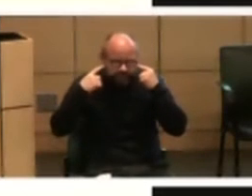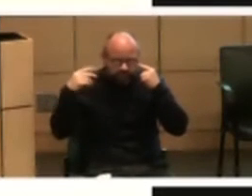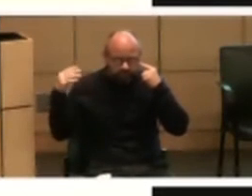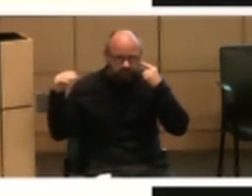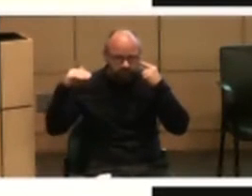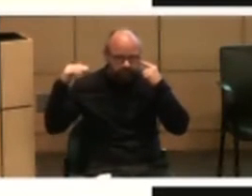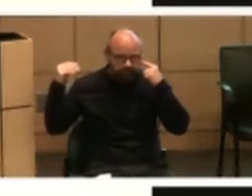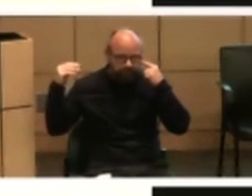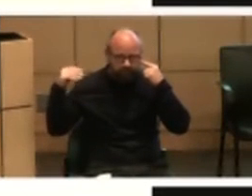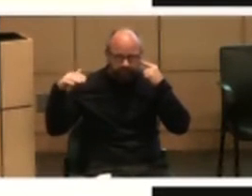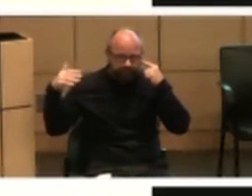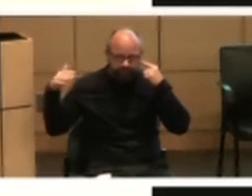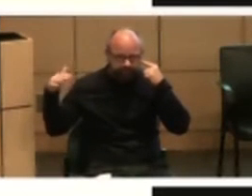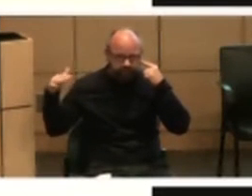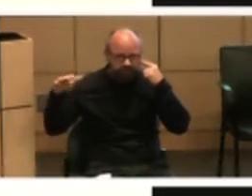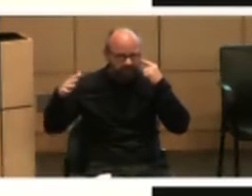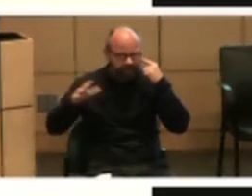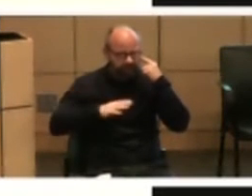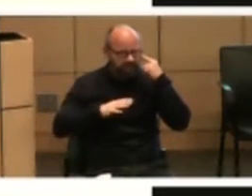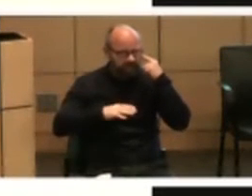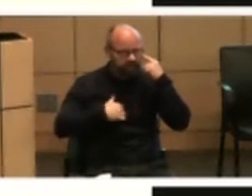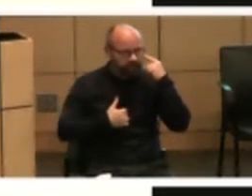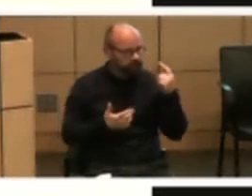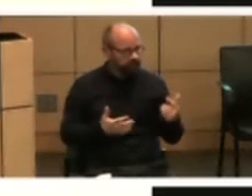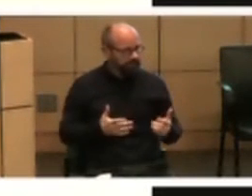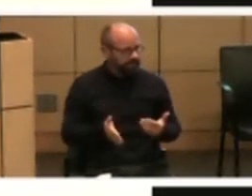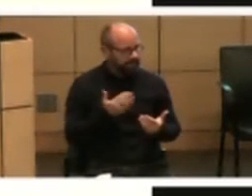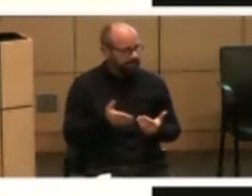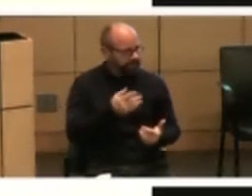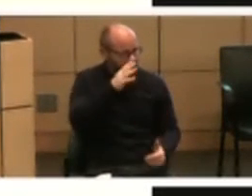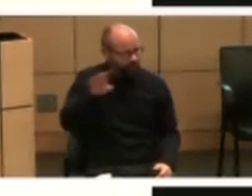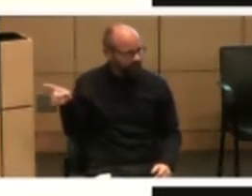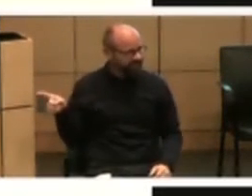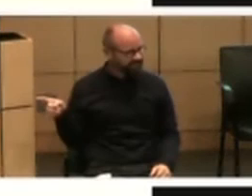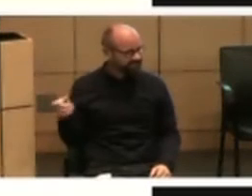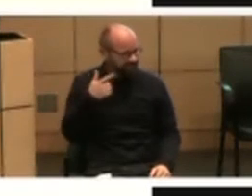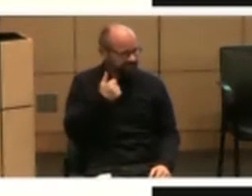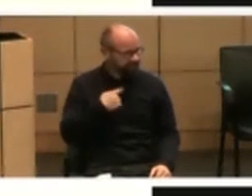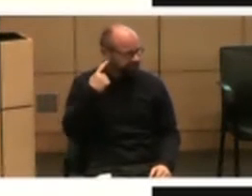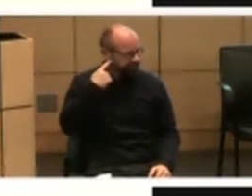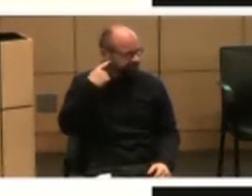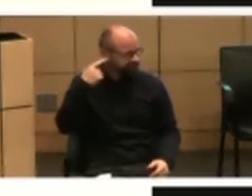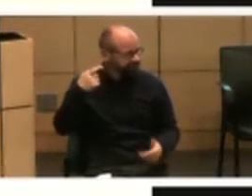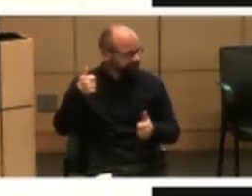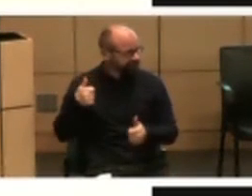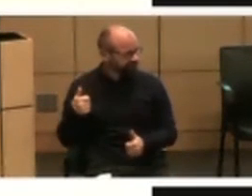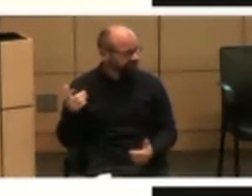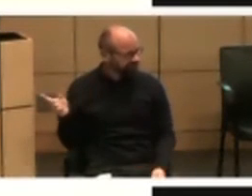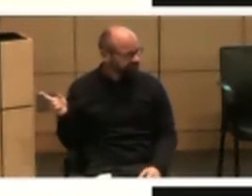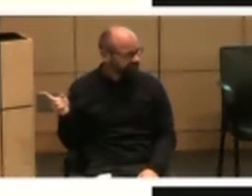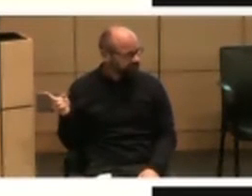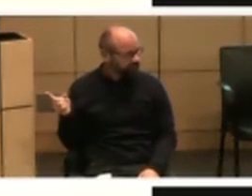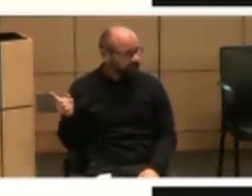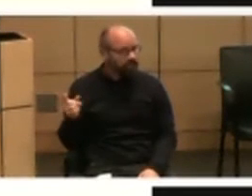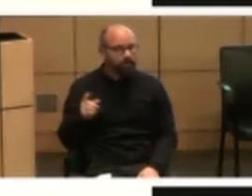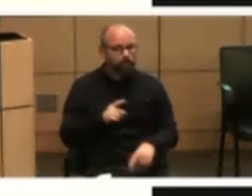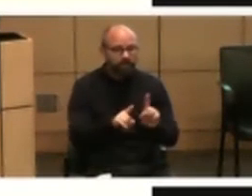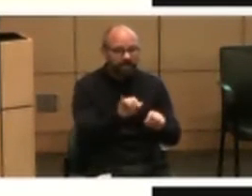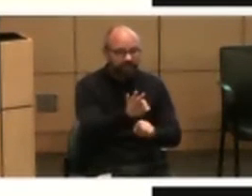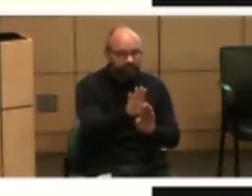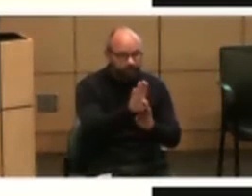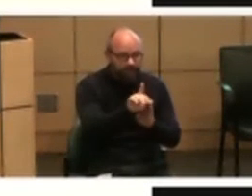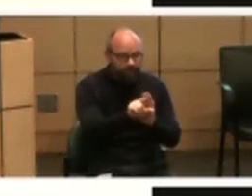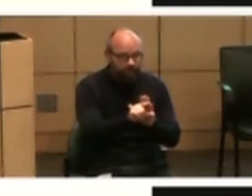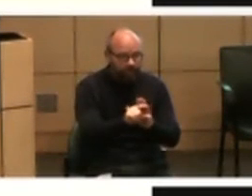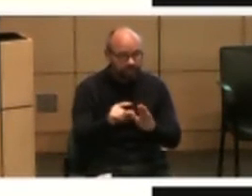because you're not going to hear it, and so it can't interfere with your perception. When the background's this two-talker speech, though,